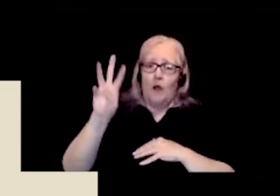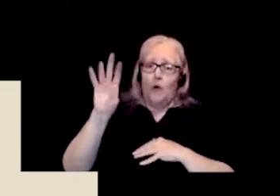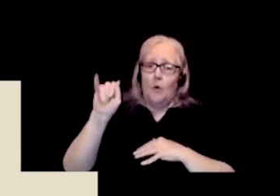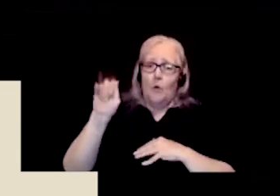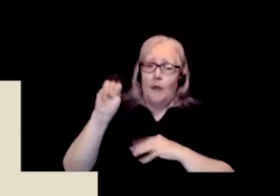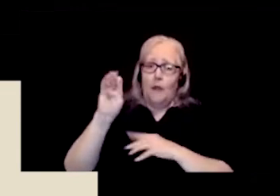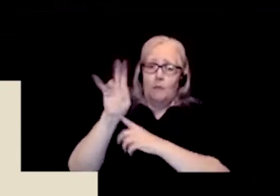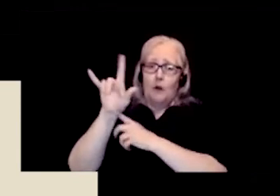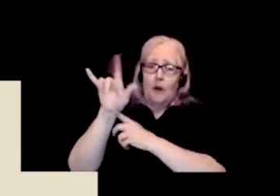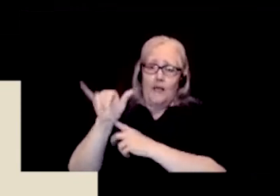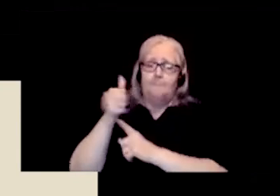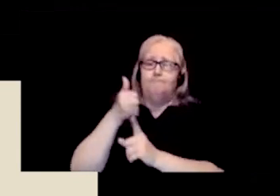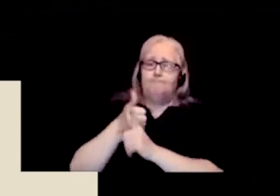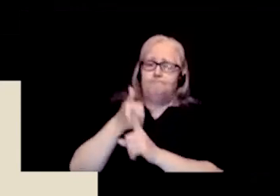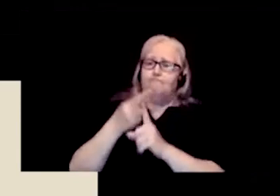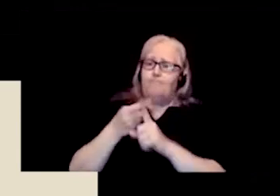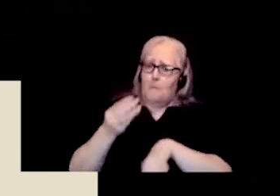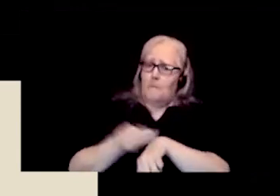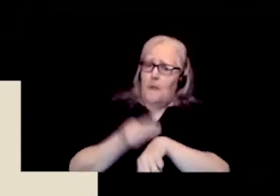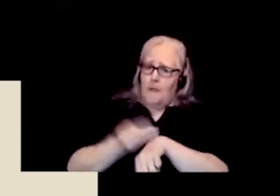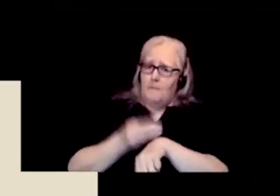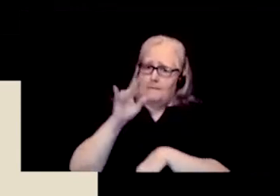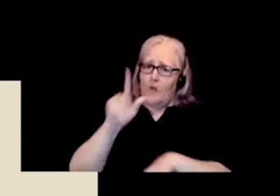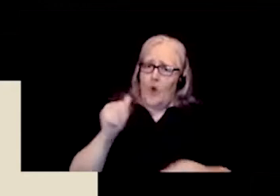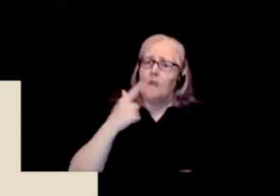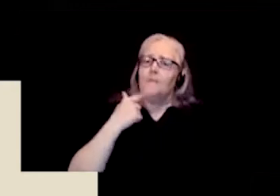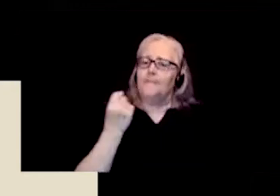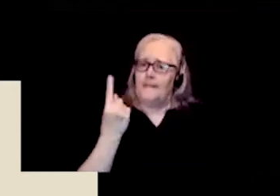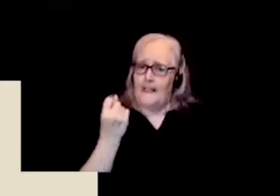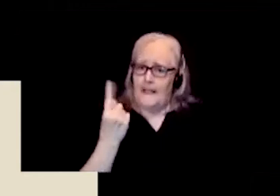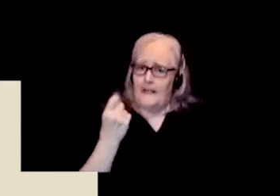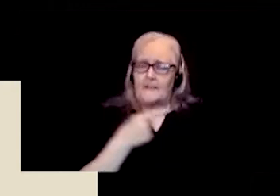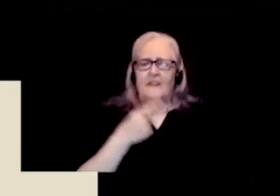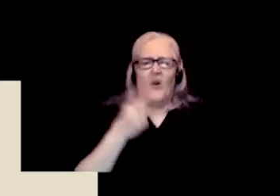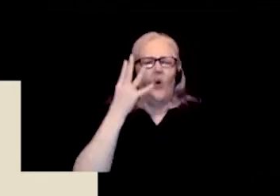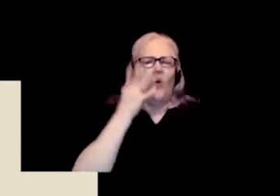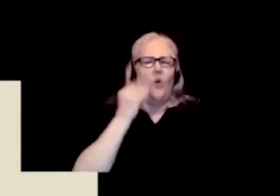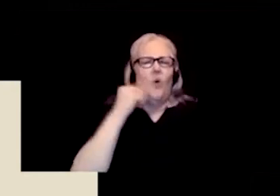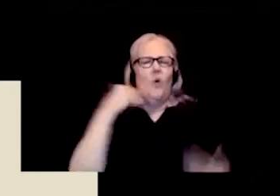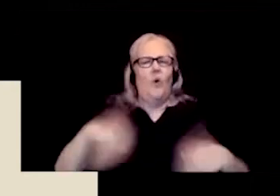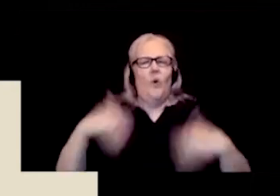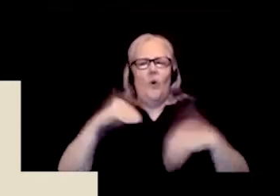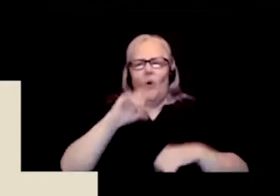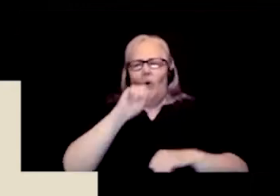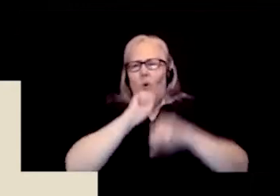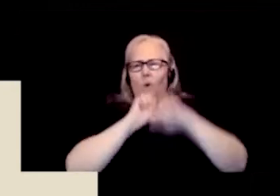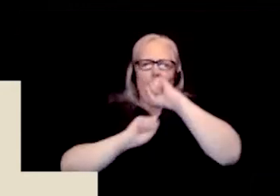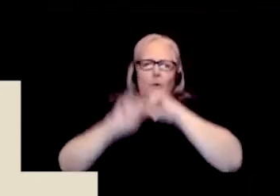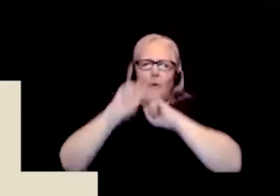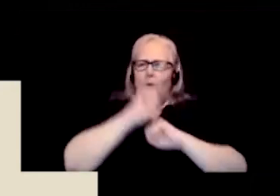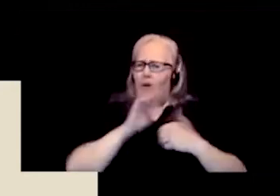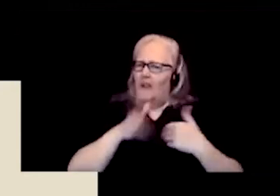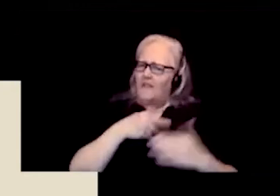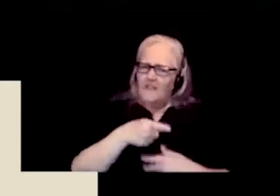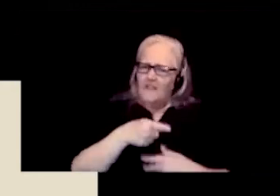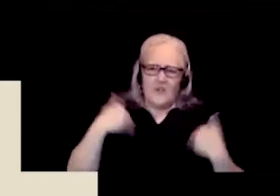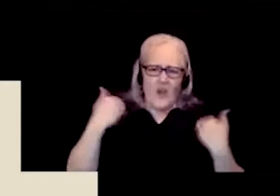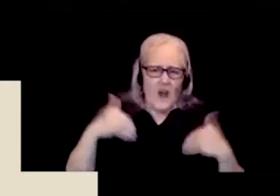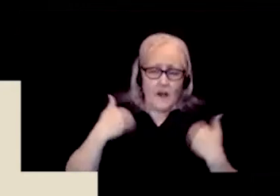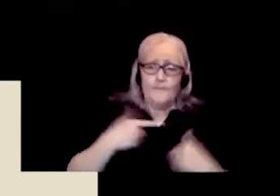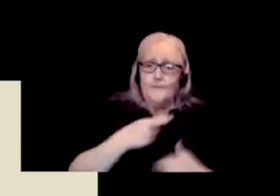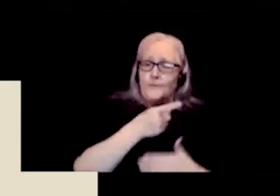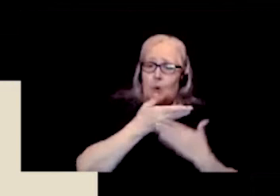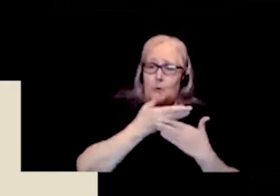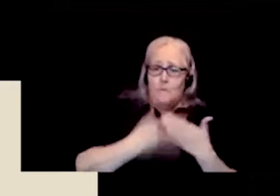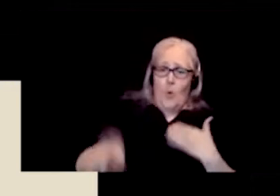Miami, Florida, who's been through many trials and tribulations in his short life. Daquan was born in